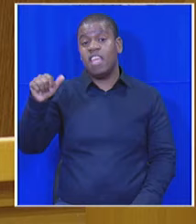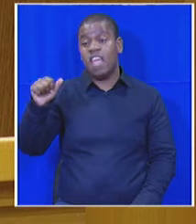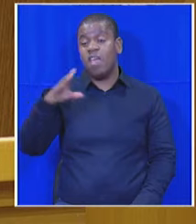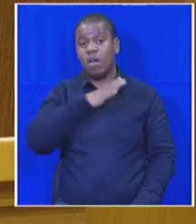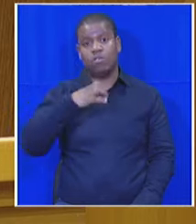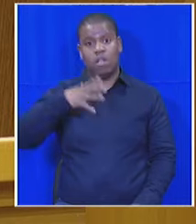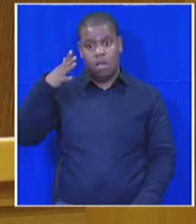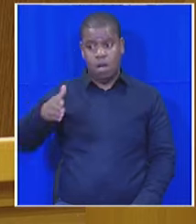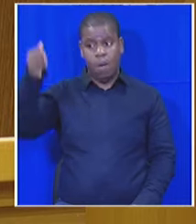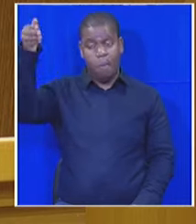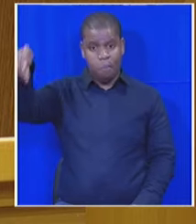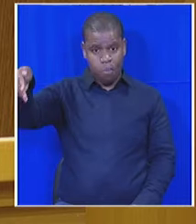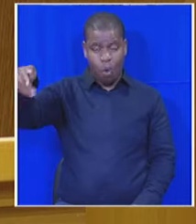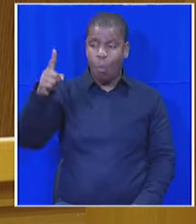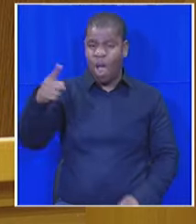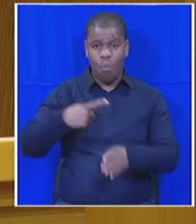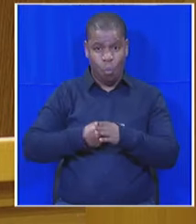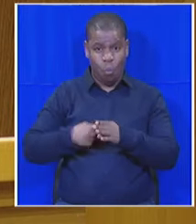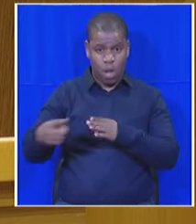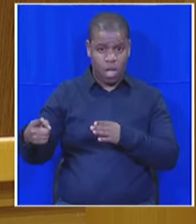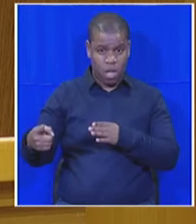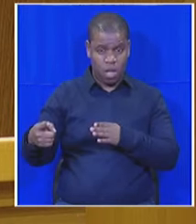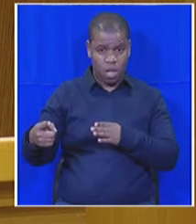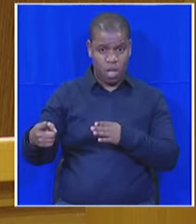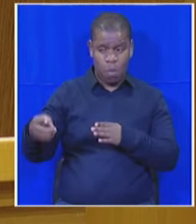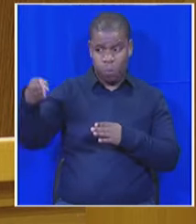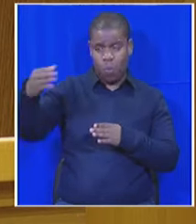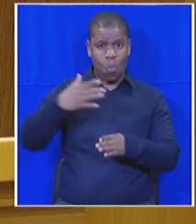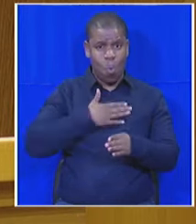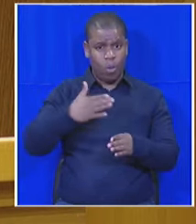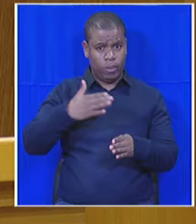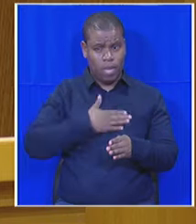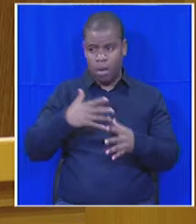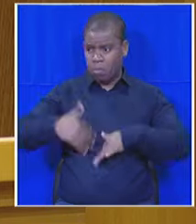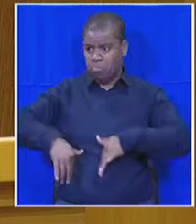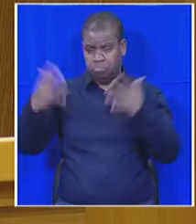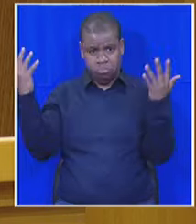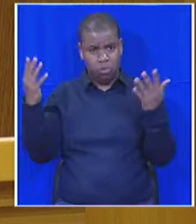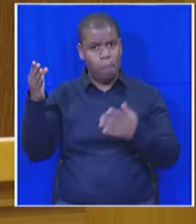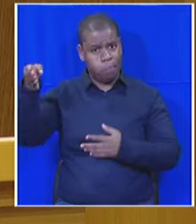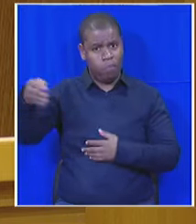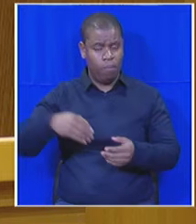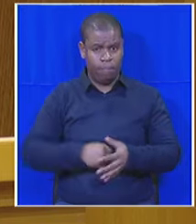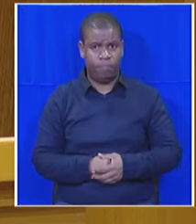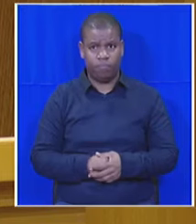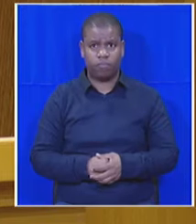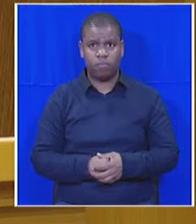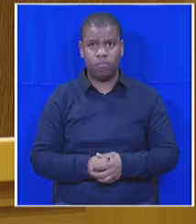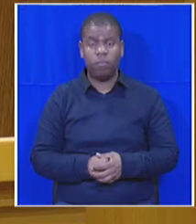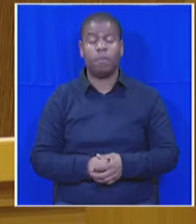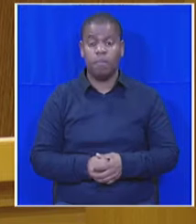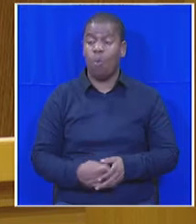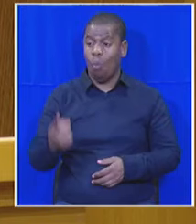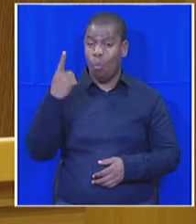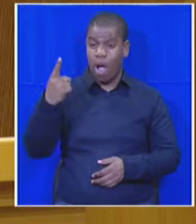is. For 1 week, the people of Khomagas had no water to drink, to shower, or nothing at all. Just